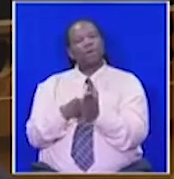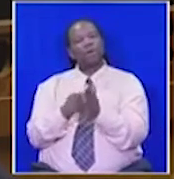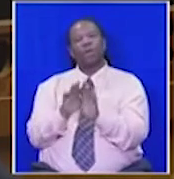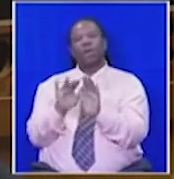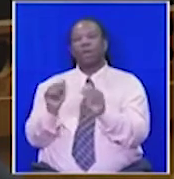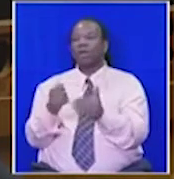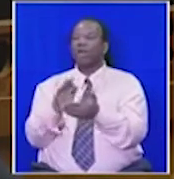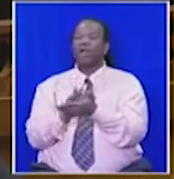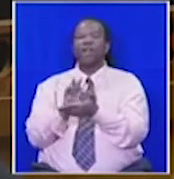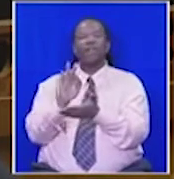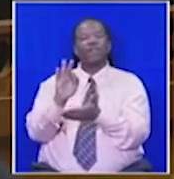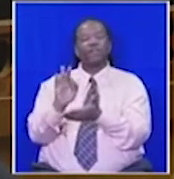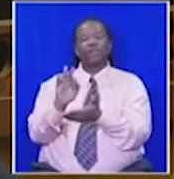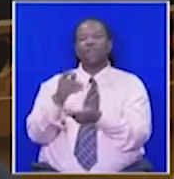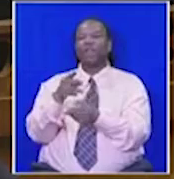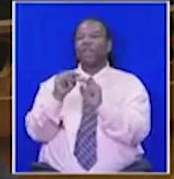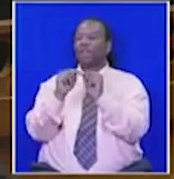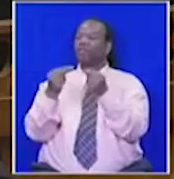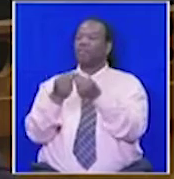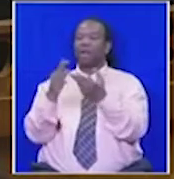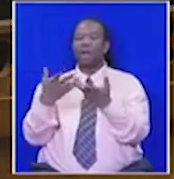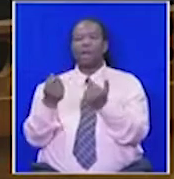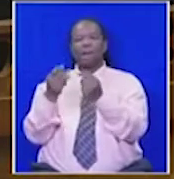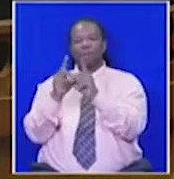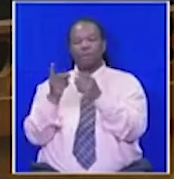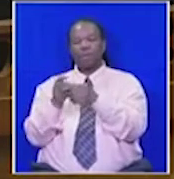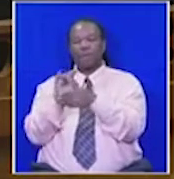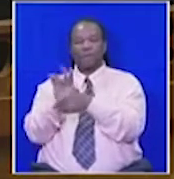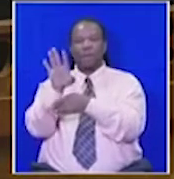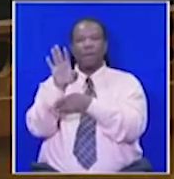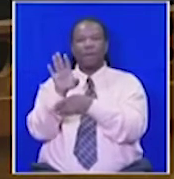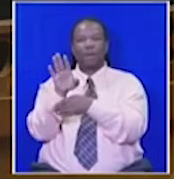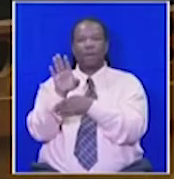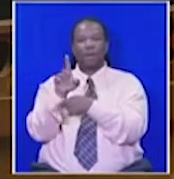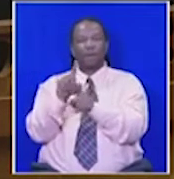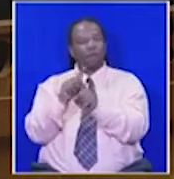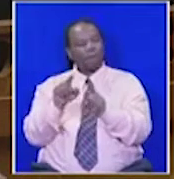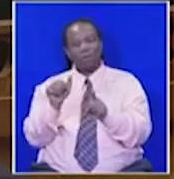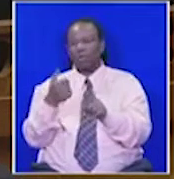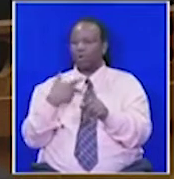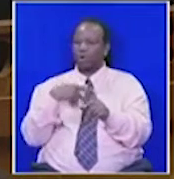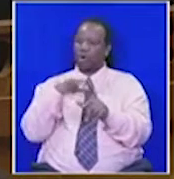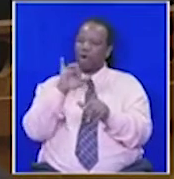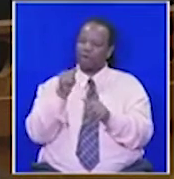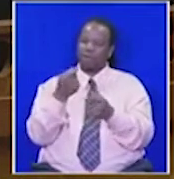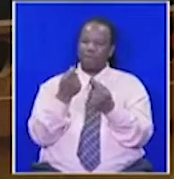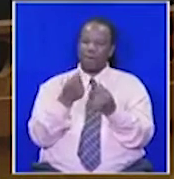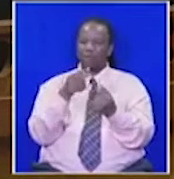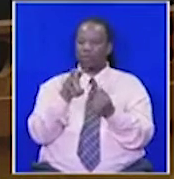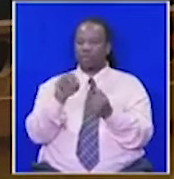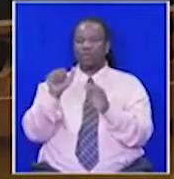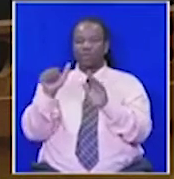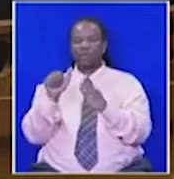13 national departments responsible for delivering frontline services from any spending cuts in